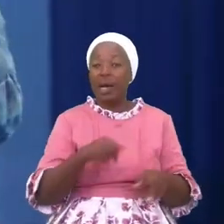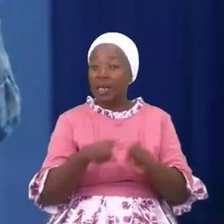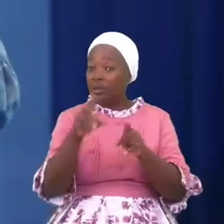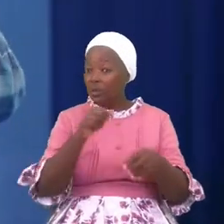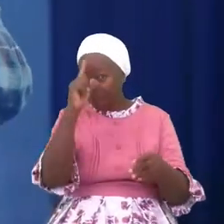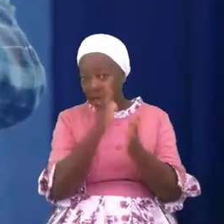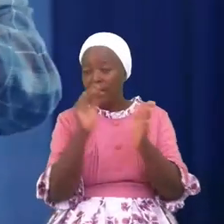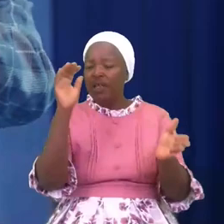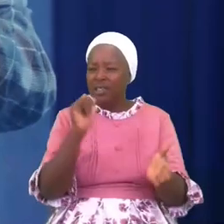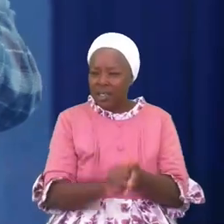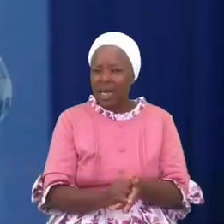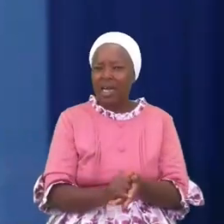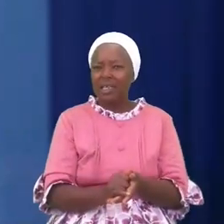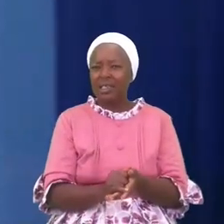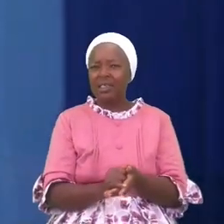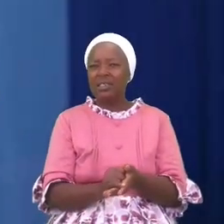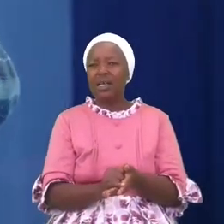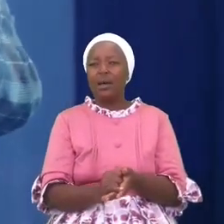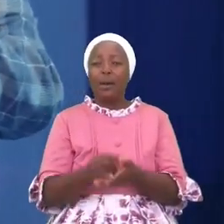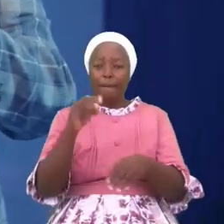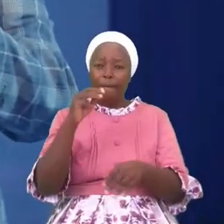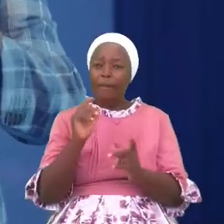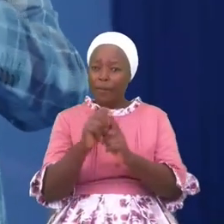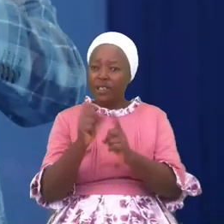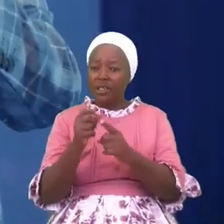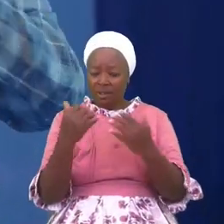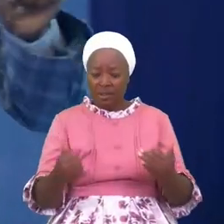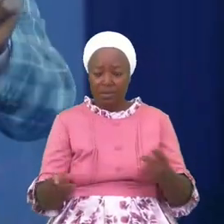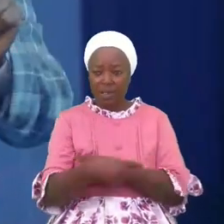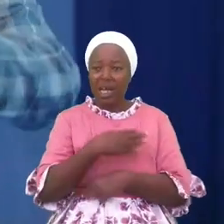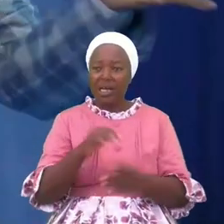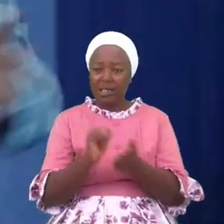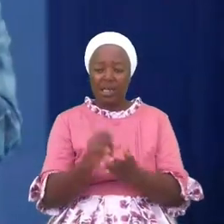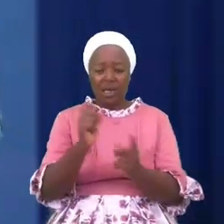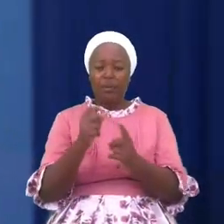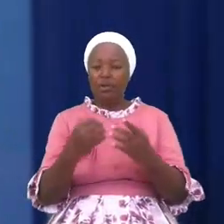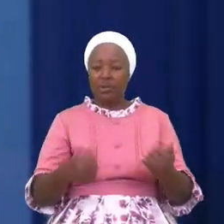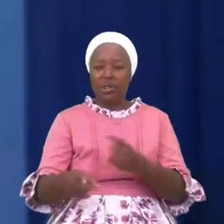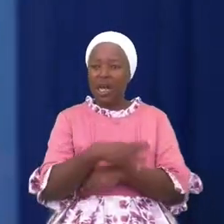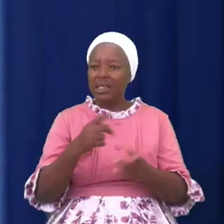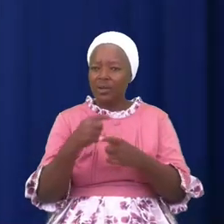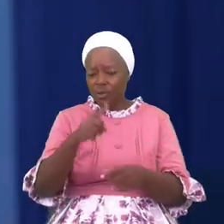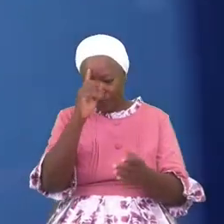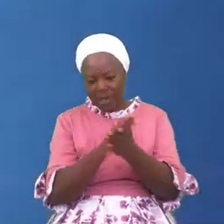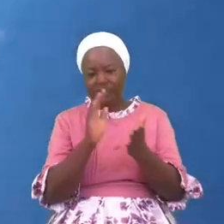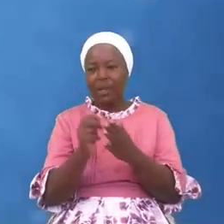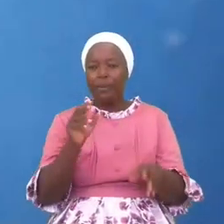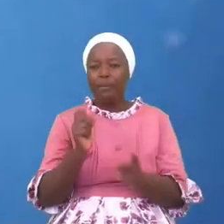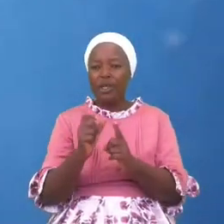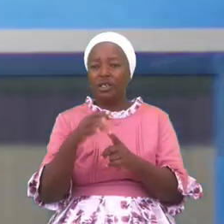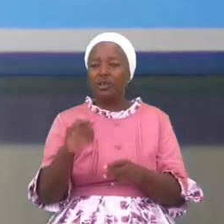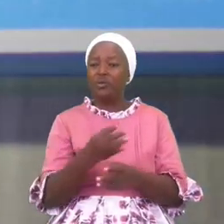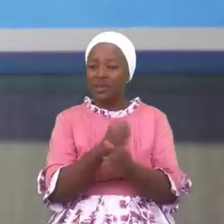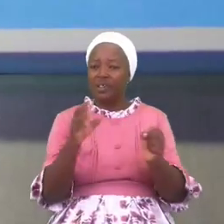that report today, and you believe the message of salvation, that this is what the Lord will do, the arm of